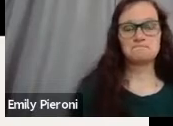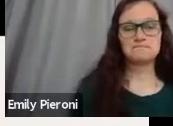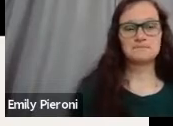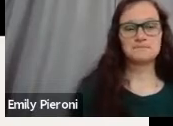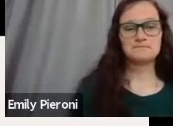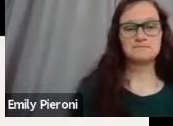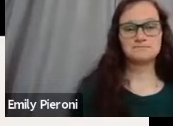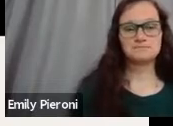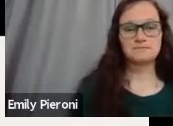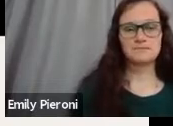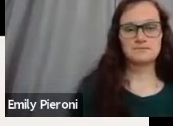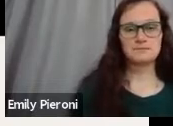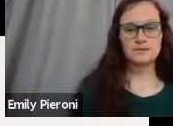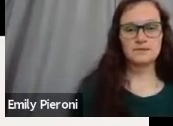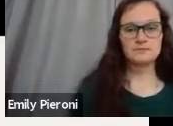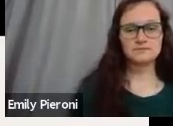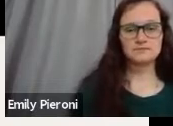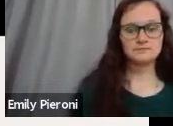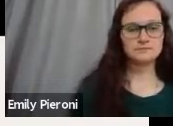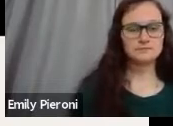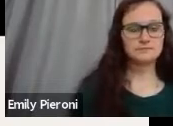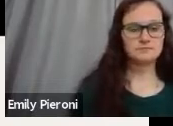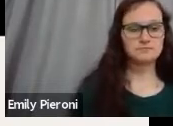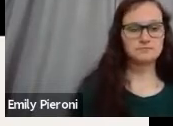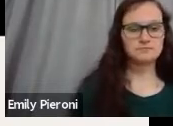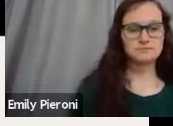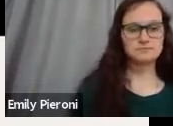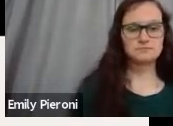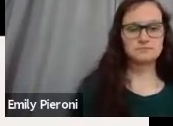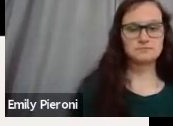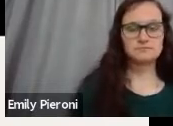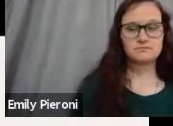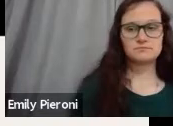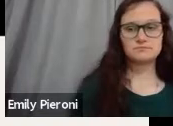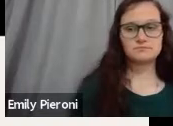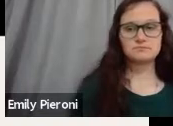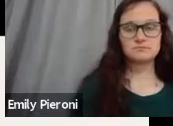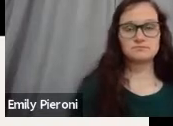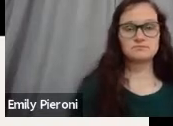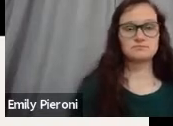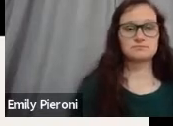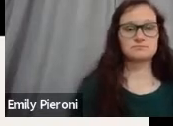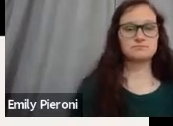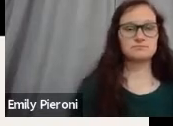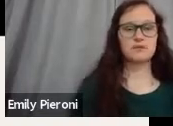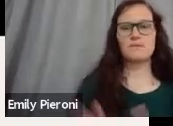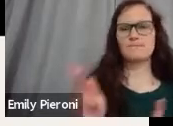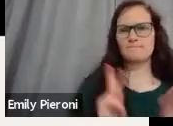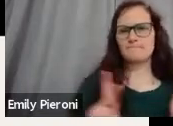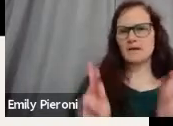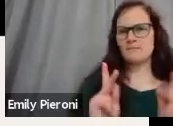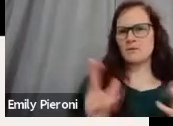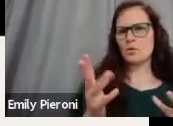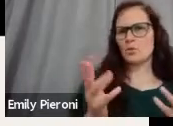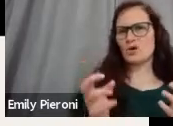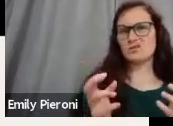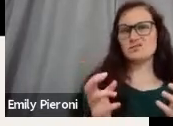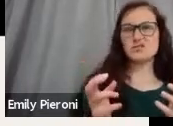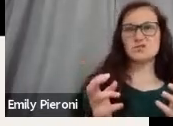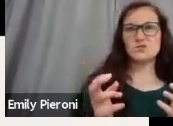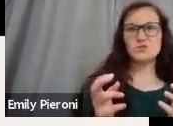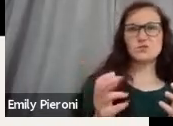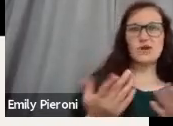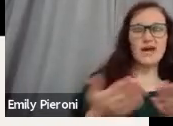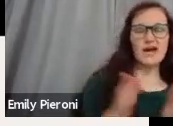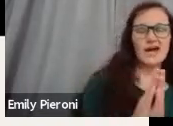And let's see, and if people would like to follow up with any questions that they may have later, Christine, is